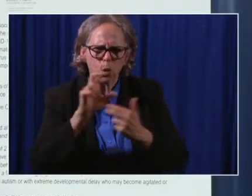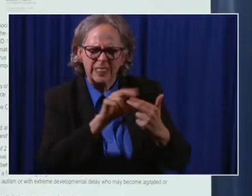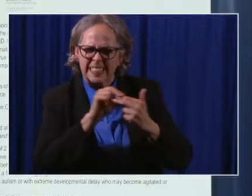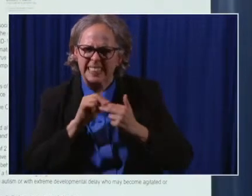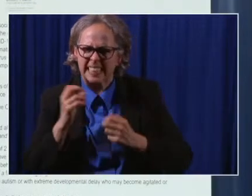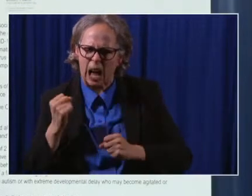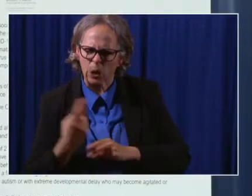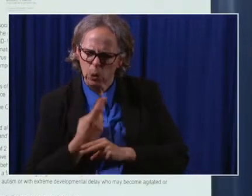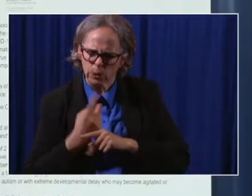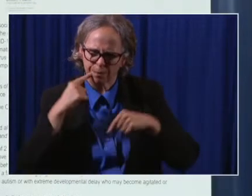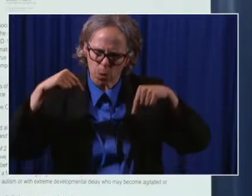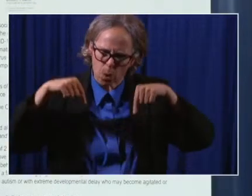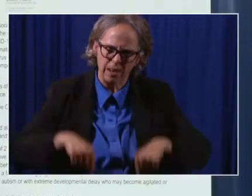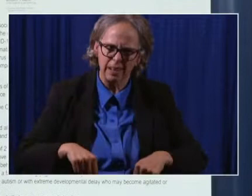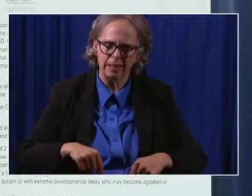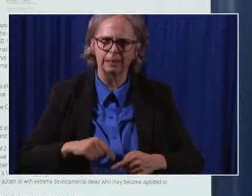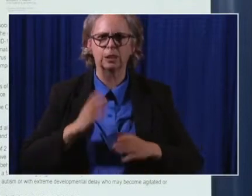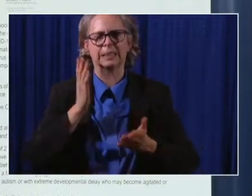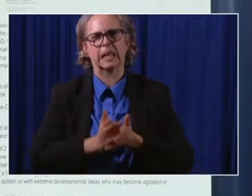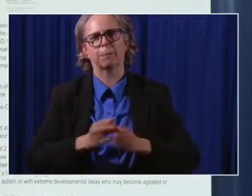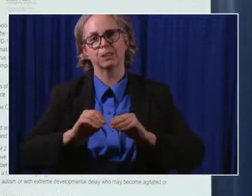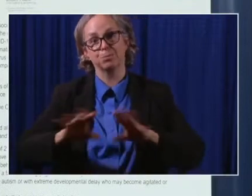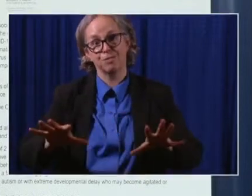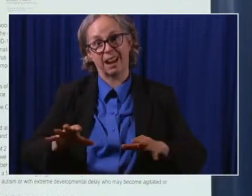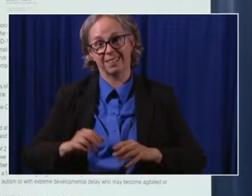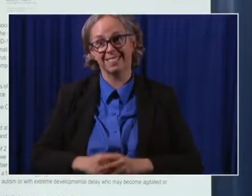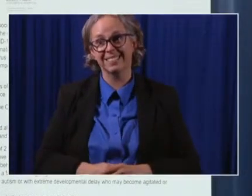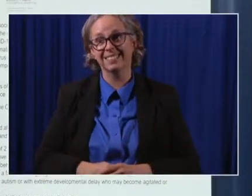Let me now turn to Dr. Acton.